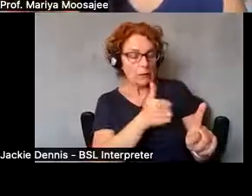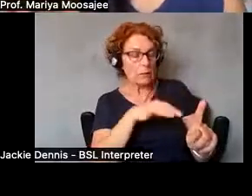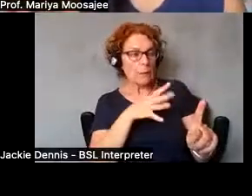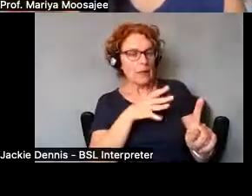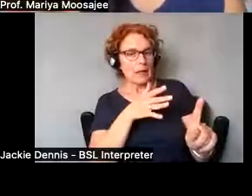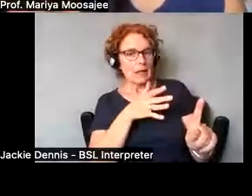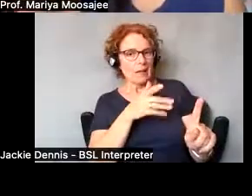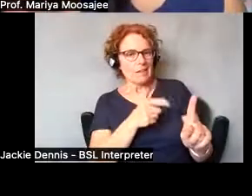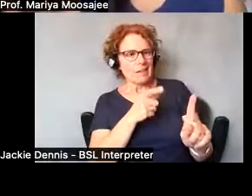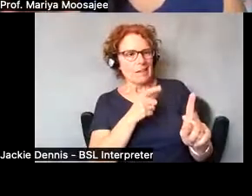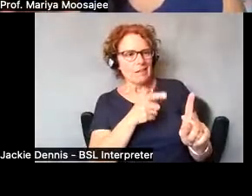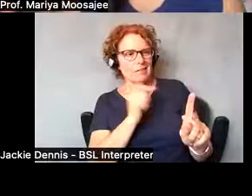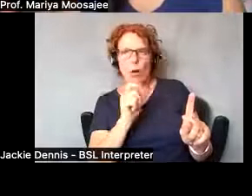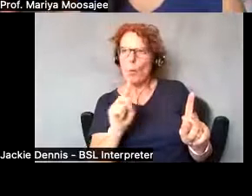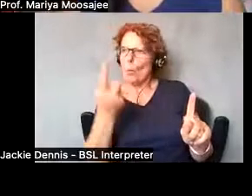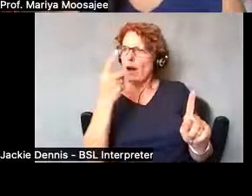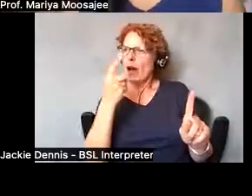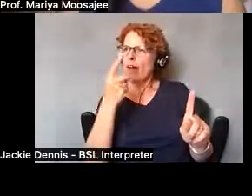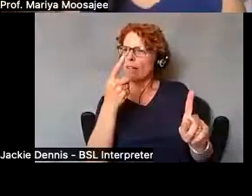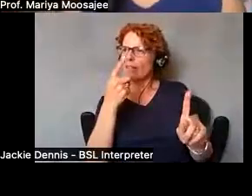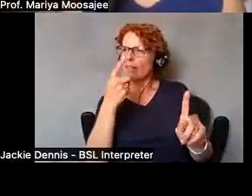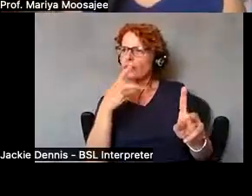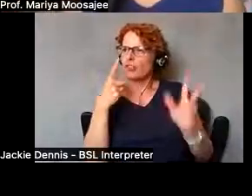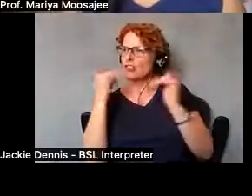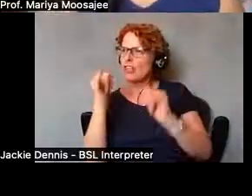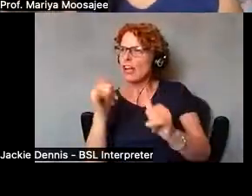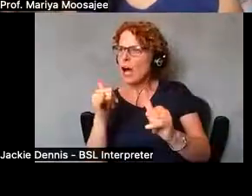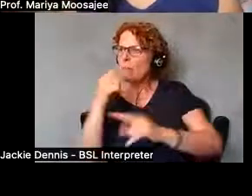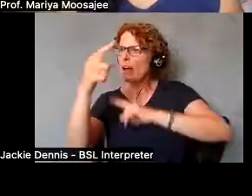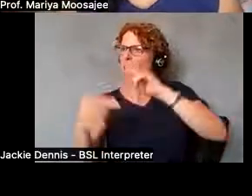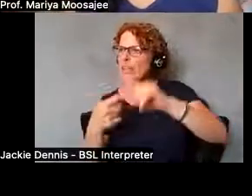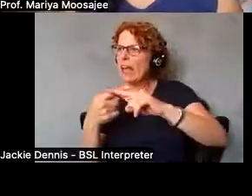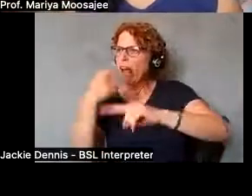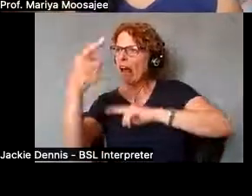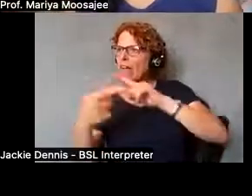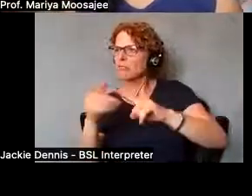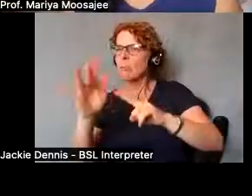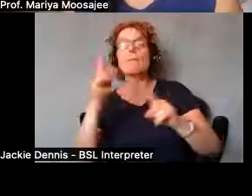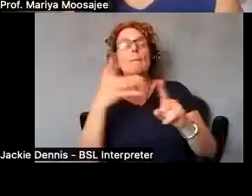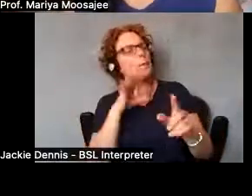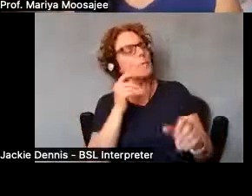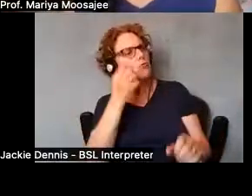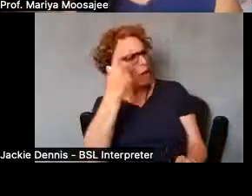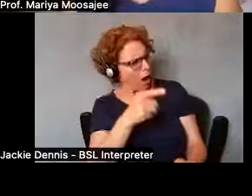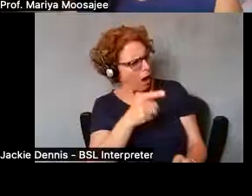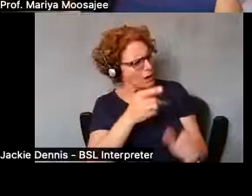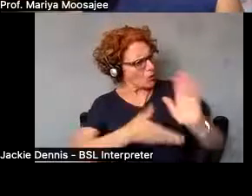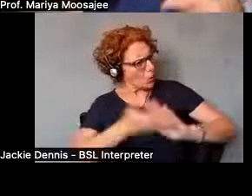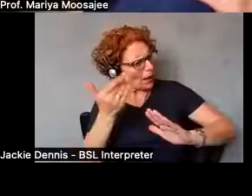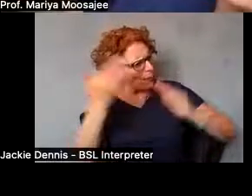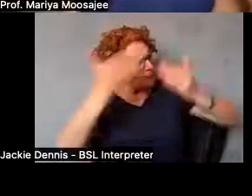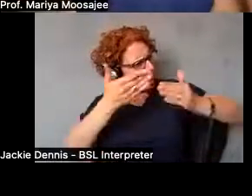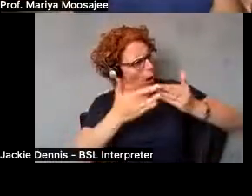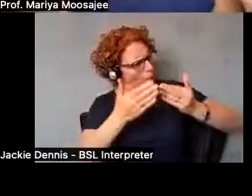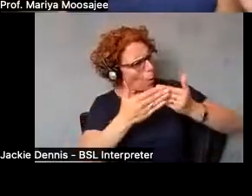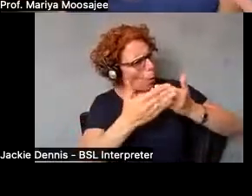up necessarily on your one-off hospital visit, but we might see that you're going out more later in the evenings when it's dark, that you're not